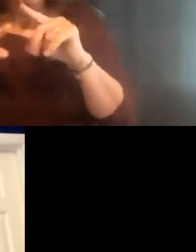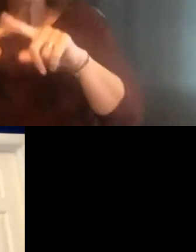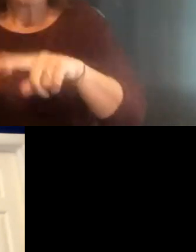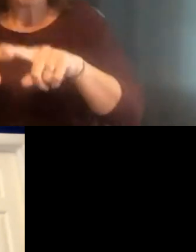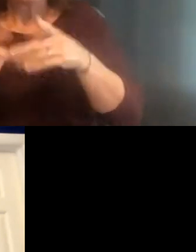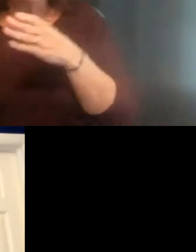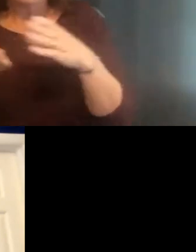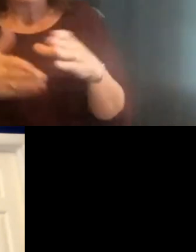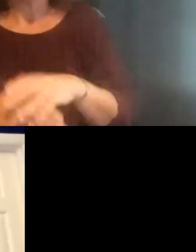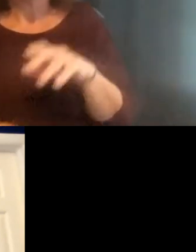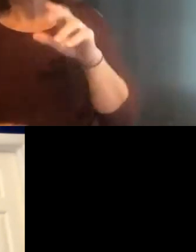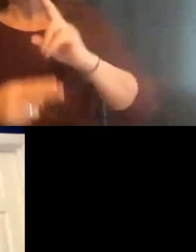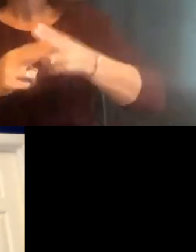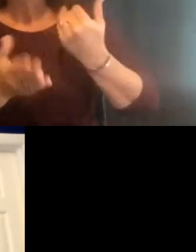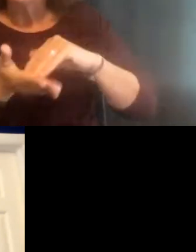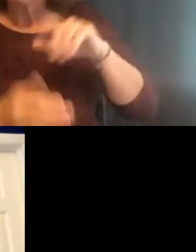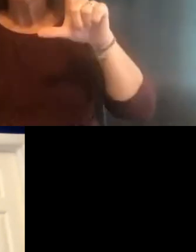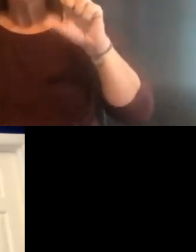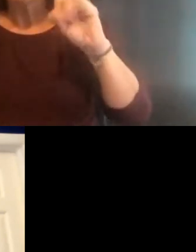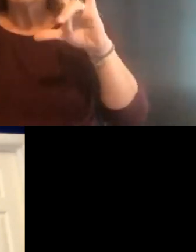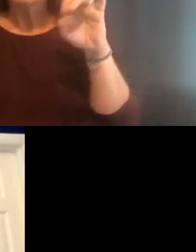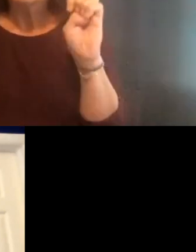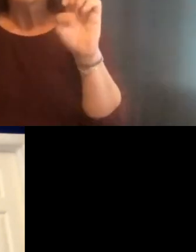that was Leslie Ellis. Yeah.